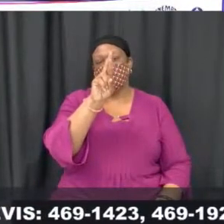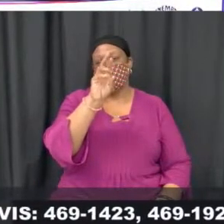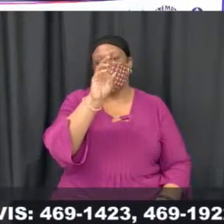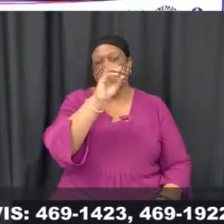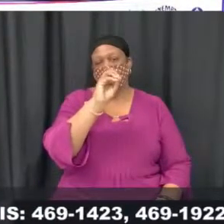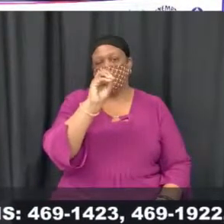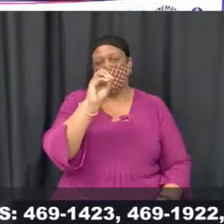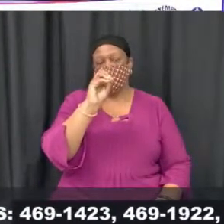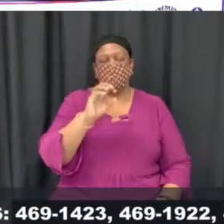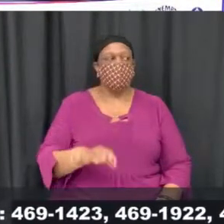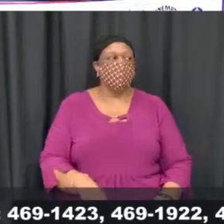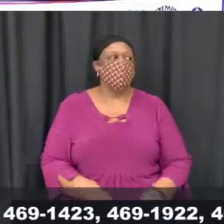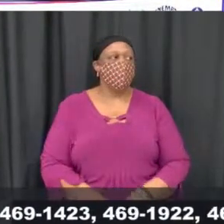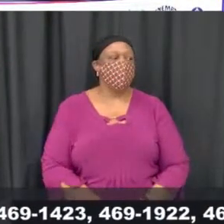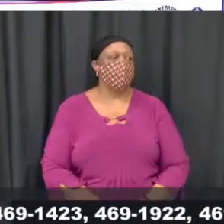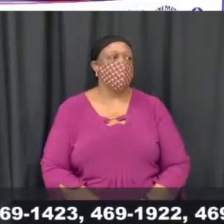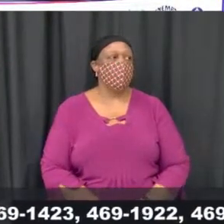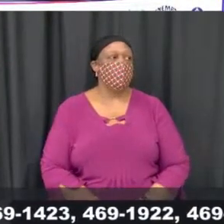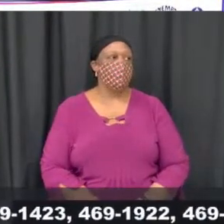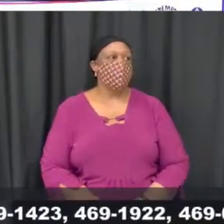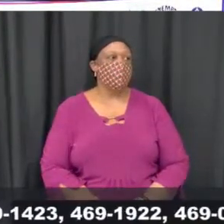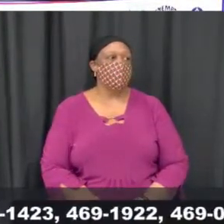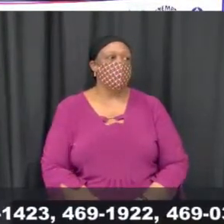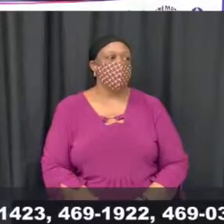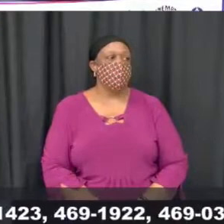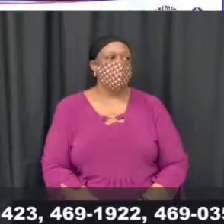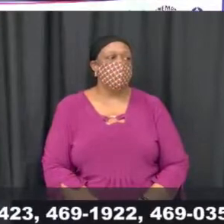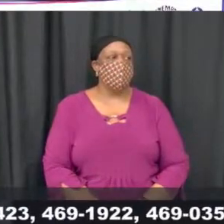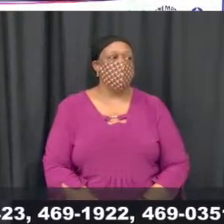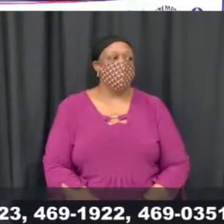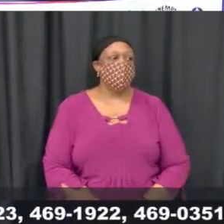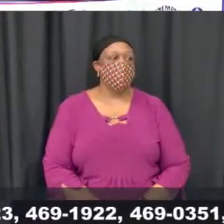the regulations.